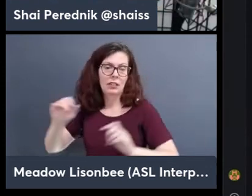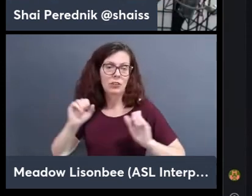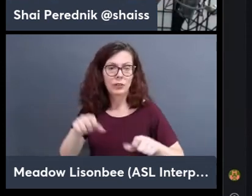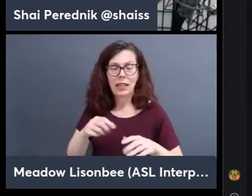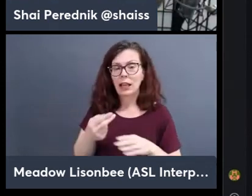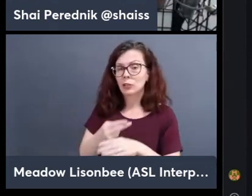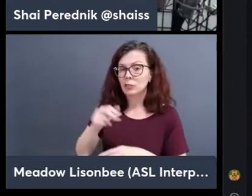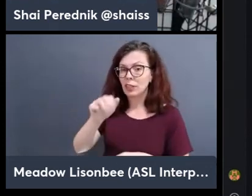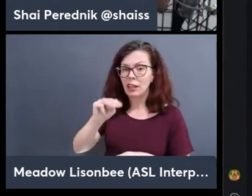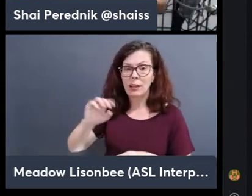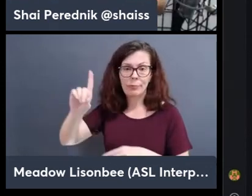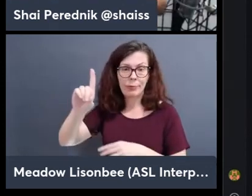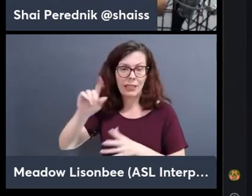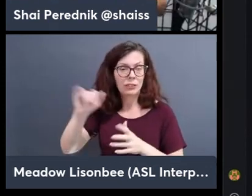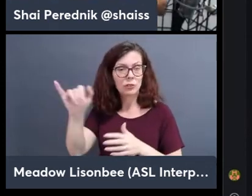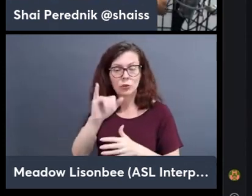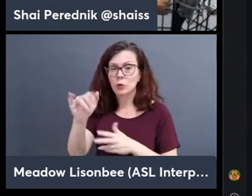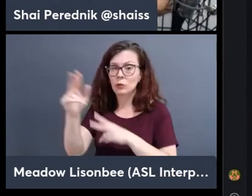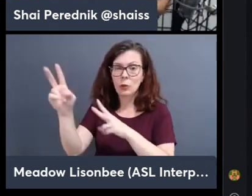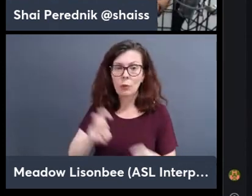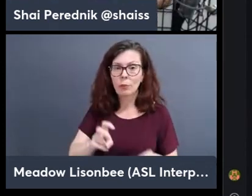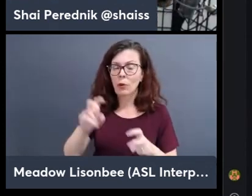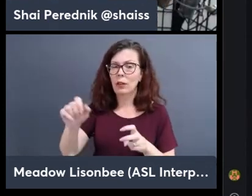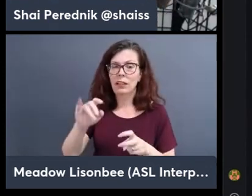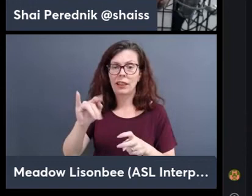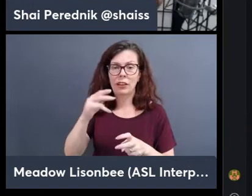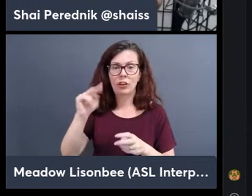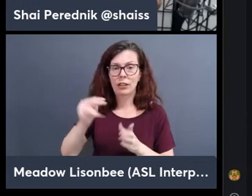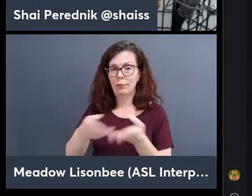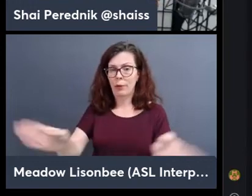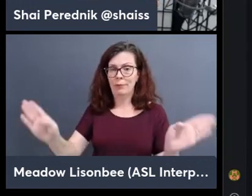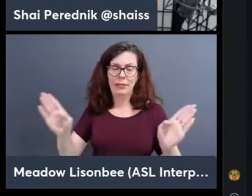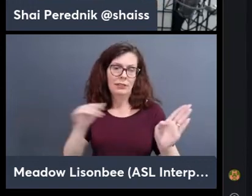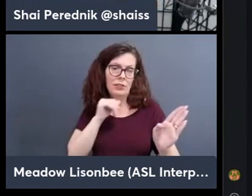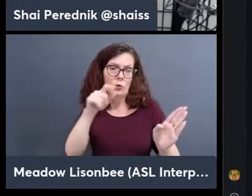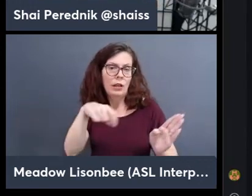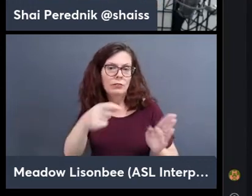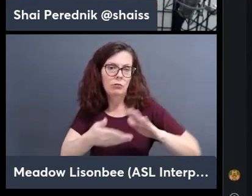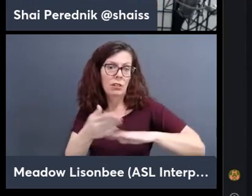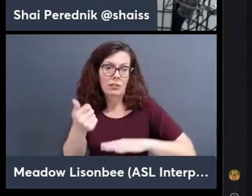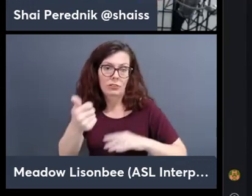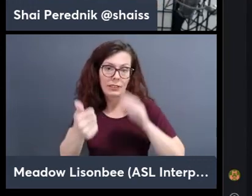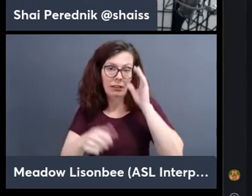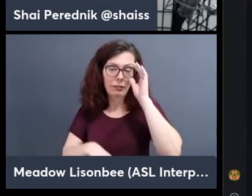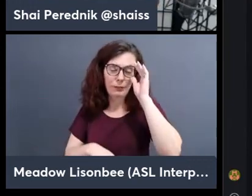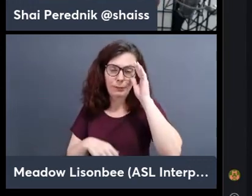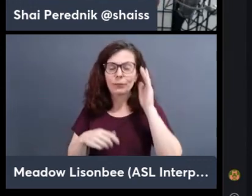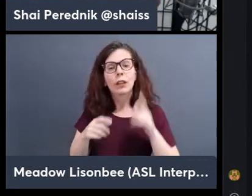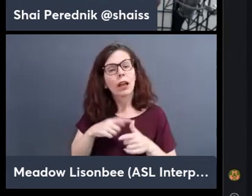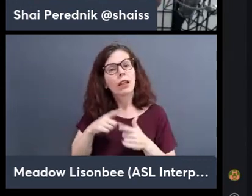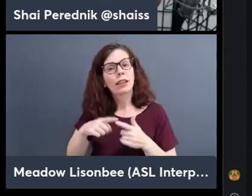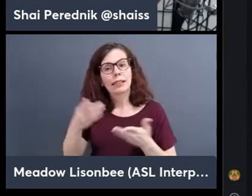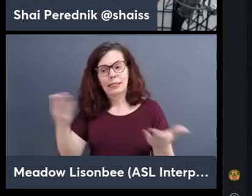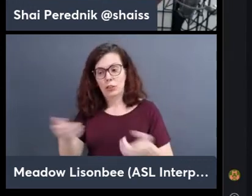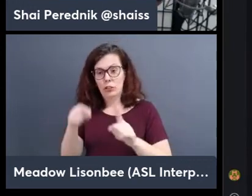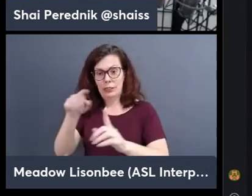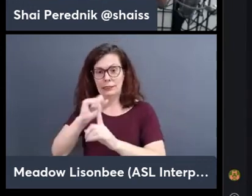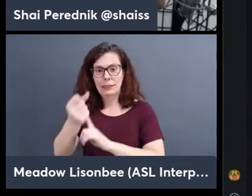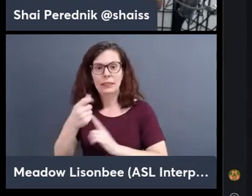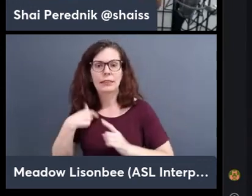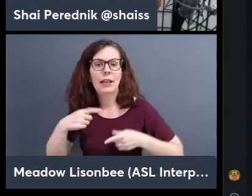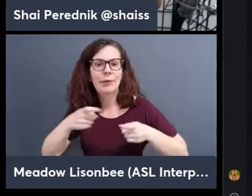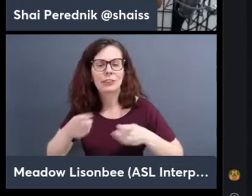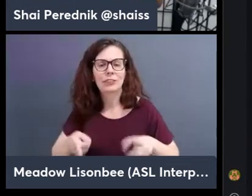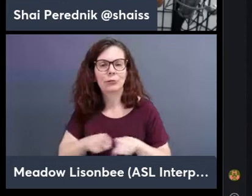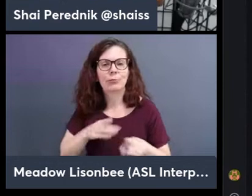right, to pull a public Ethereum node, so you don't have to run it yourself. Then, here in this case, I am managing my own